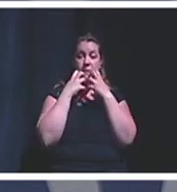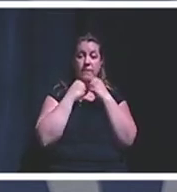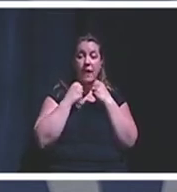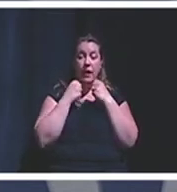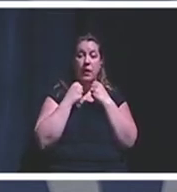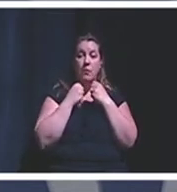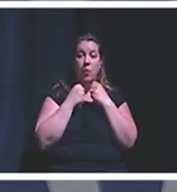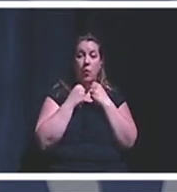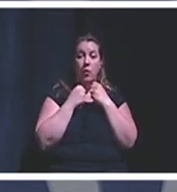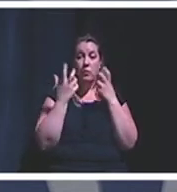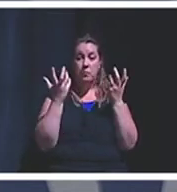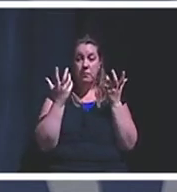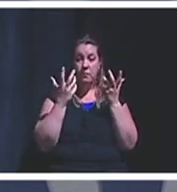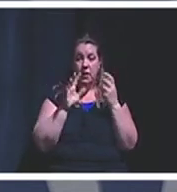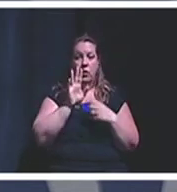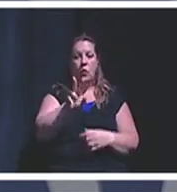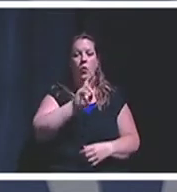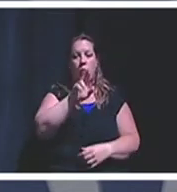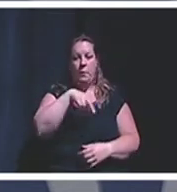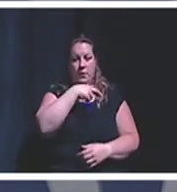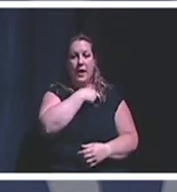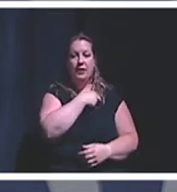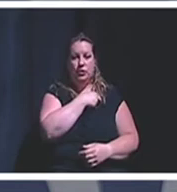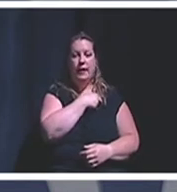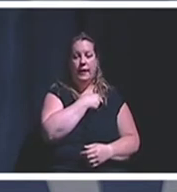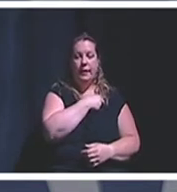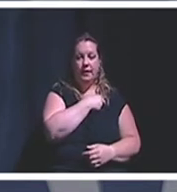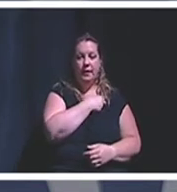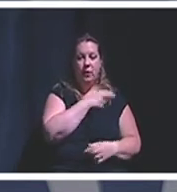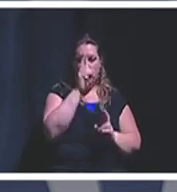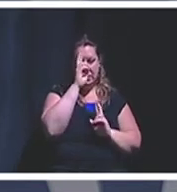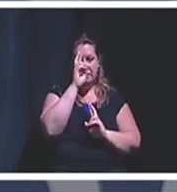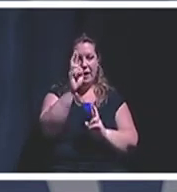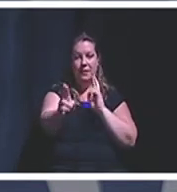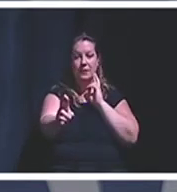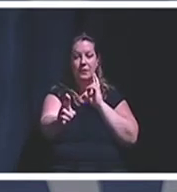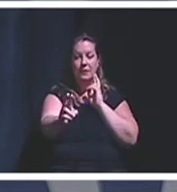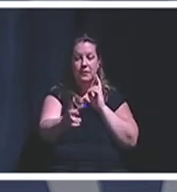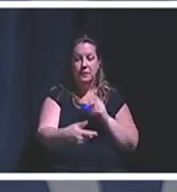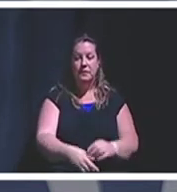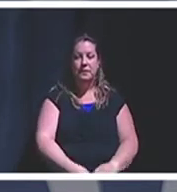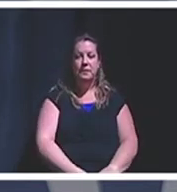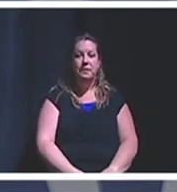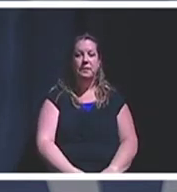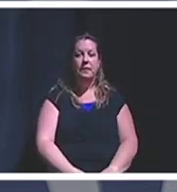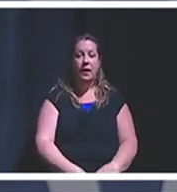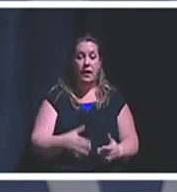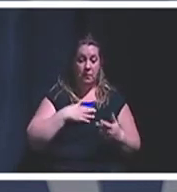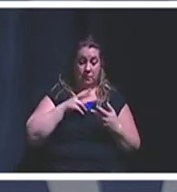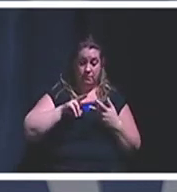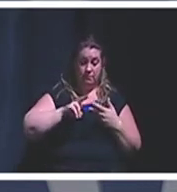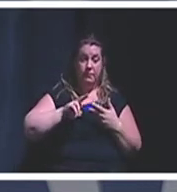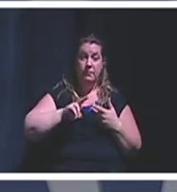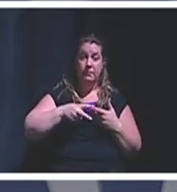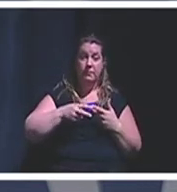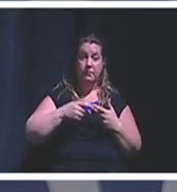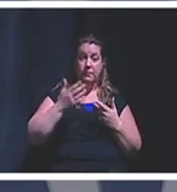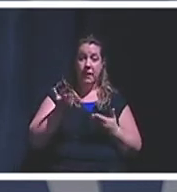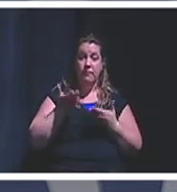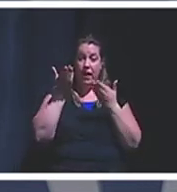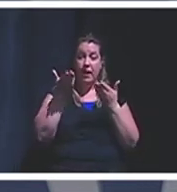reputation and respect of your colleagues. My second piece of advice involves